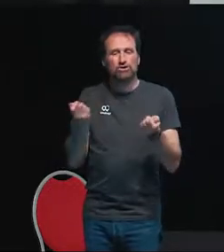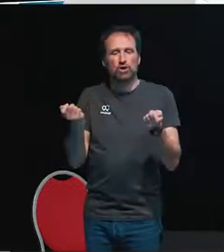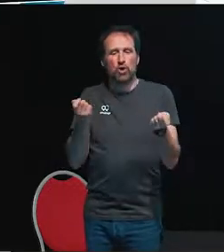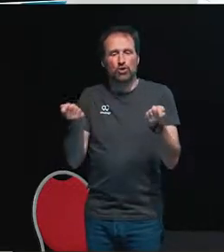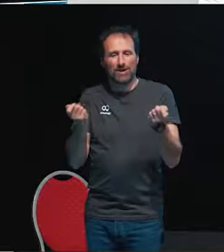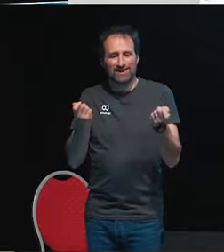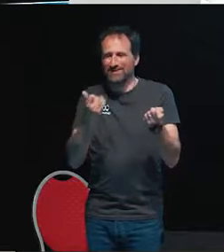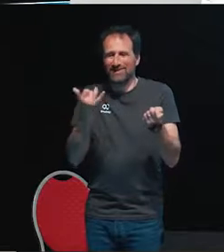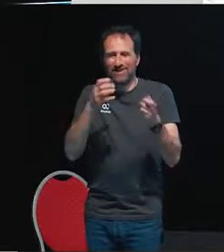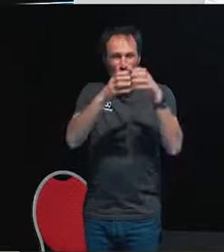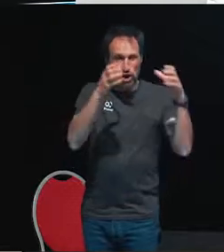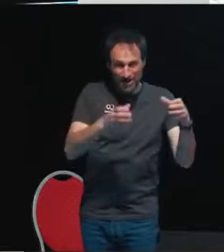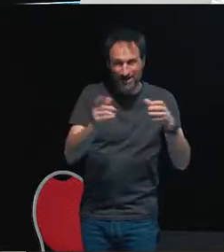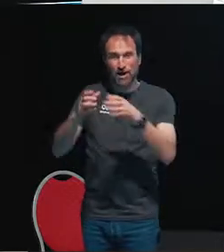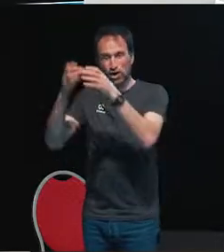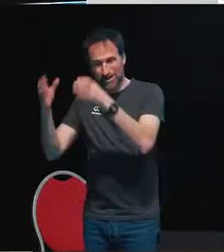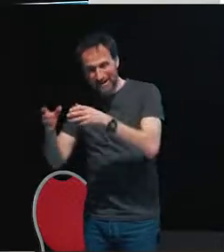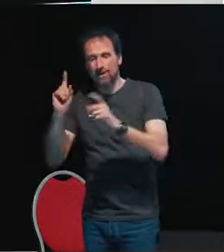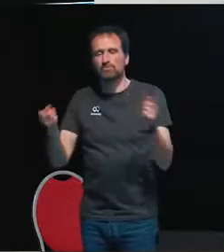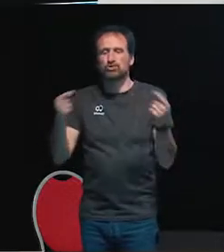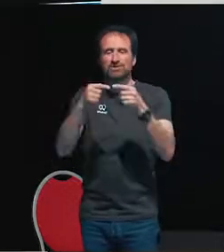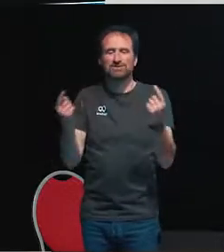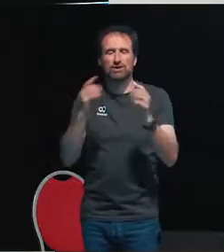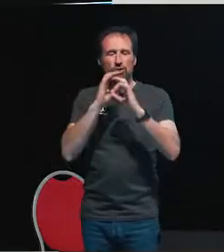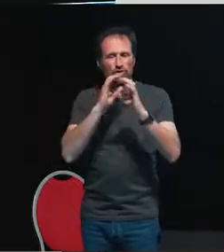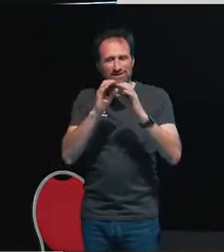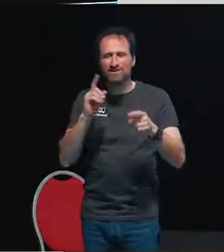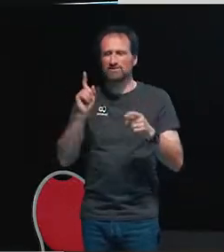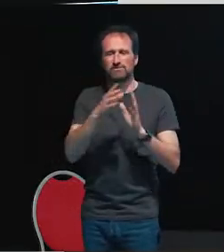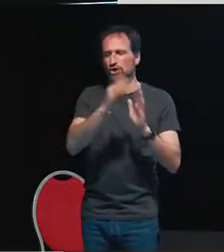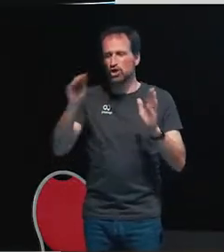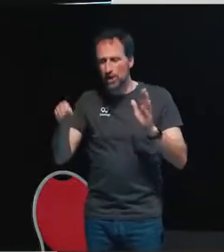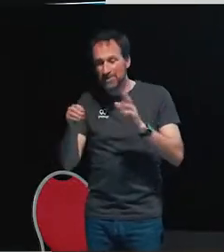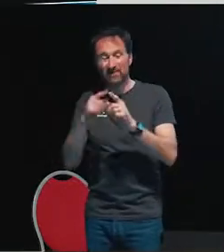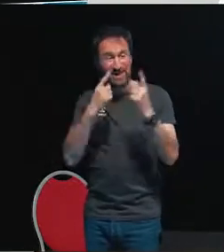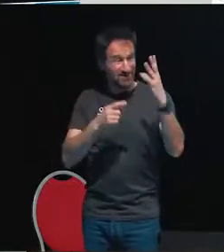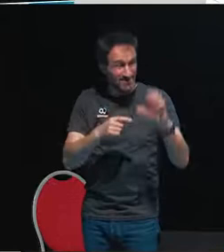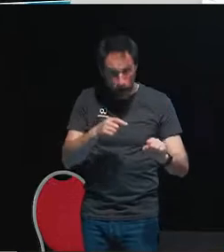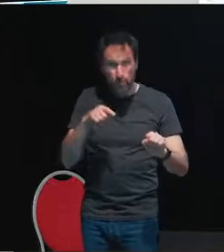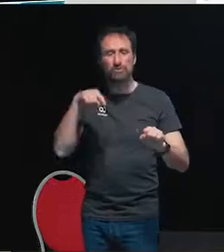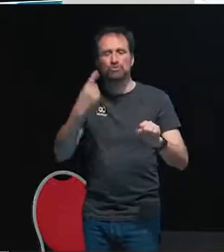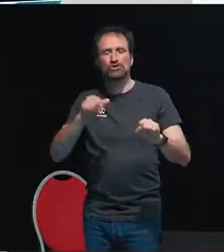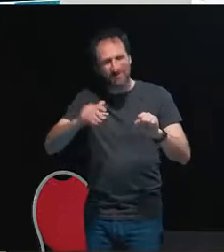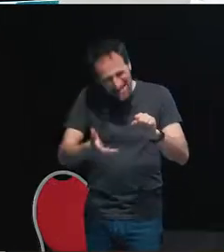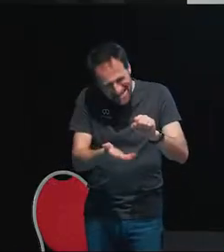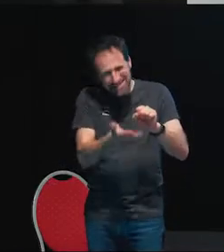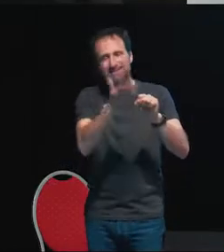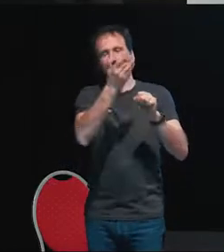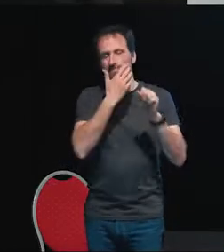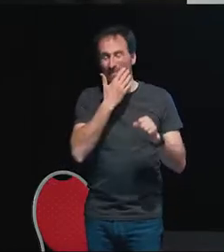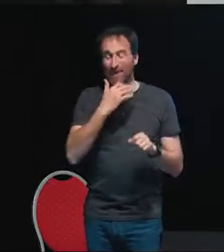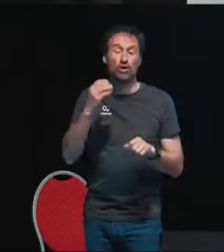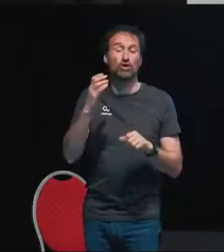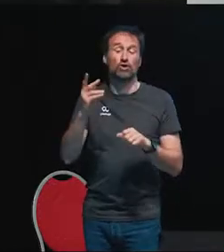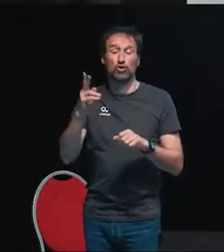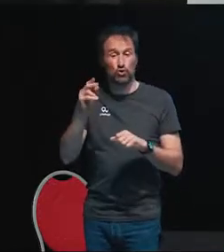other they need to replicate I need more copies maybe one of them goes down and I need to bring them back up again and kubernetes takes care of that for us